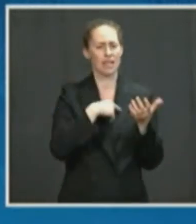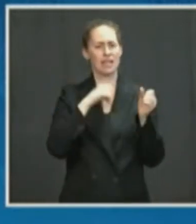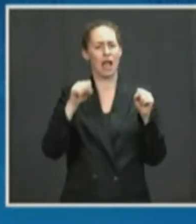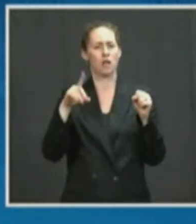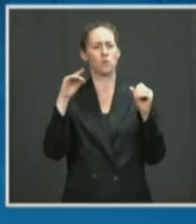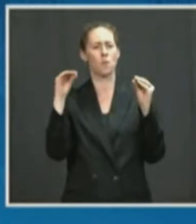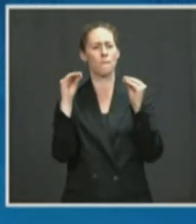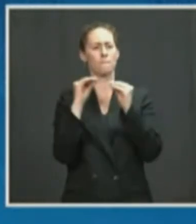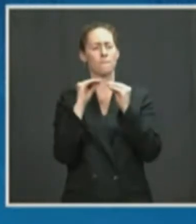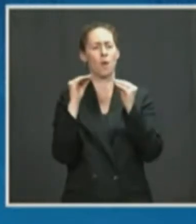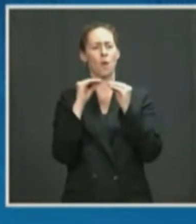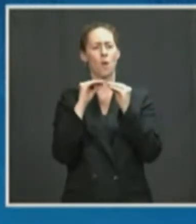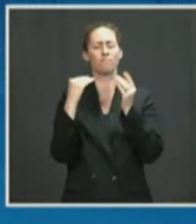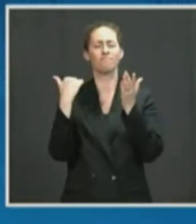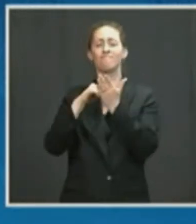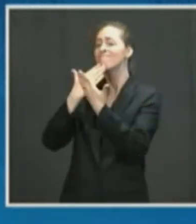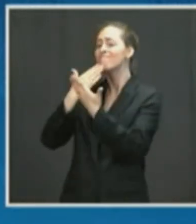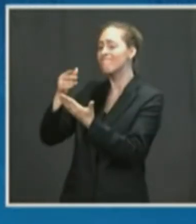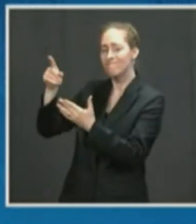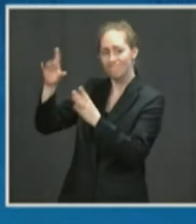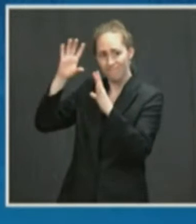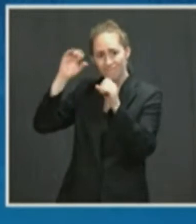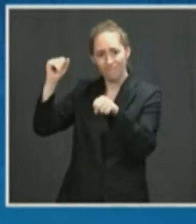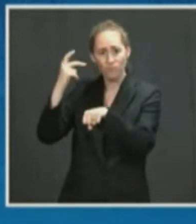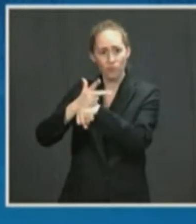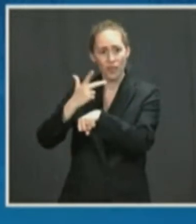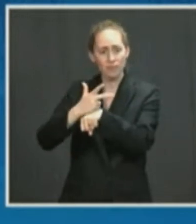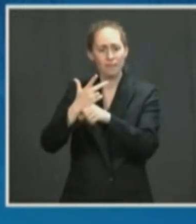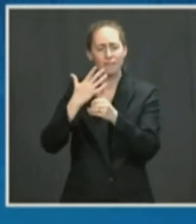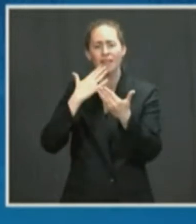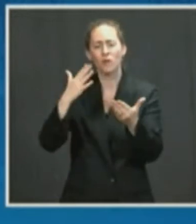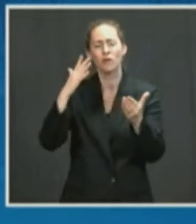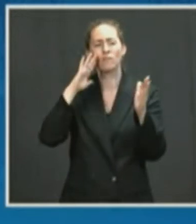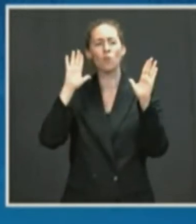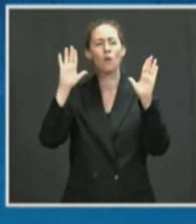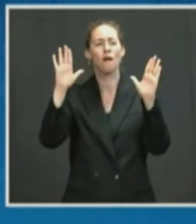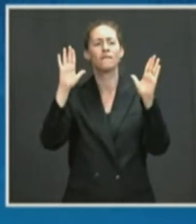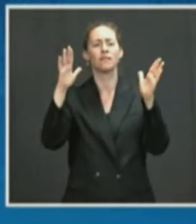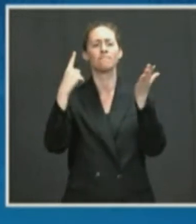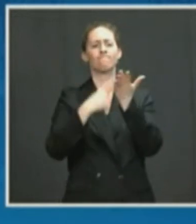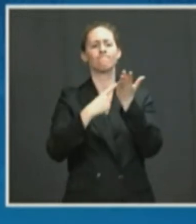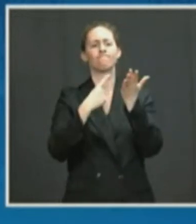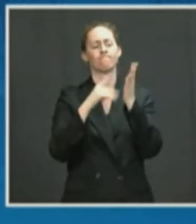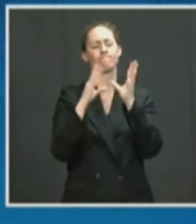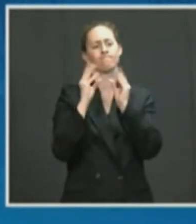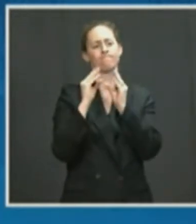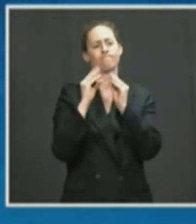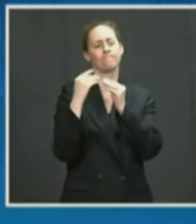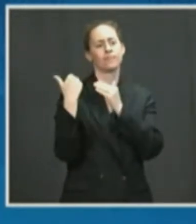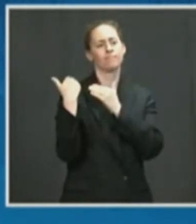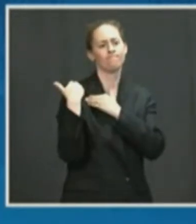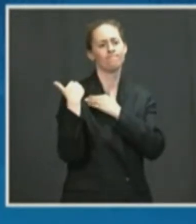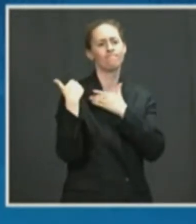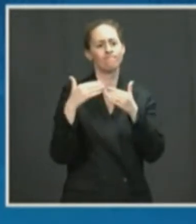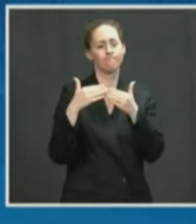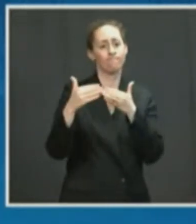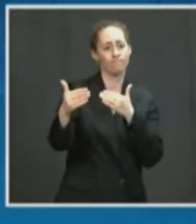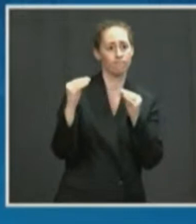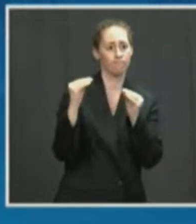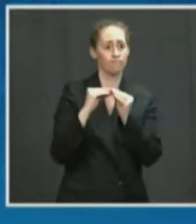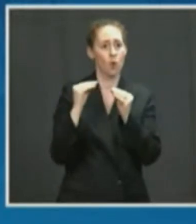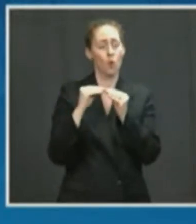I want to thank you for such a productive conversation, for your role of leadership, and for the work we have yet to do together. Thank you.